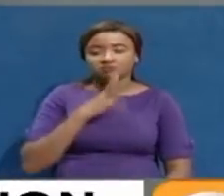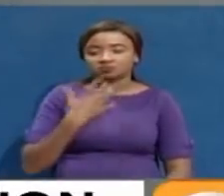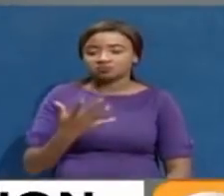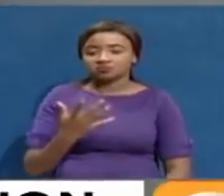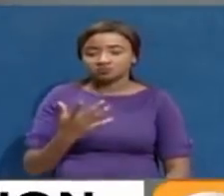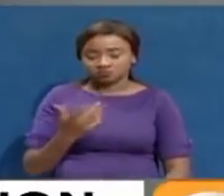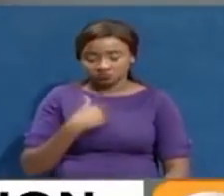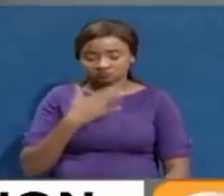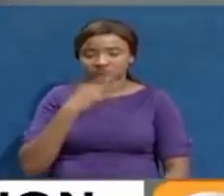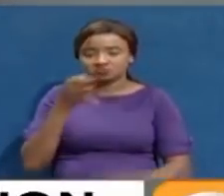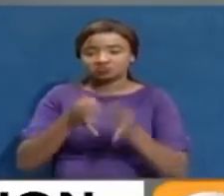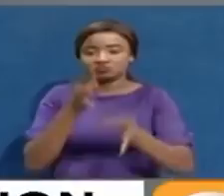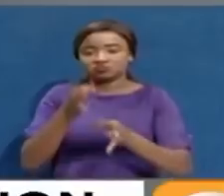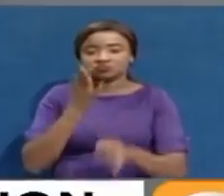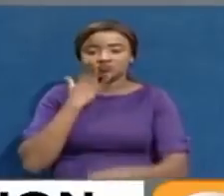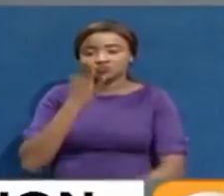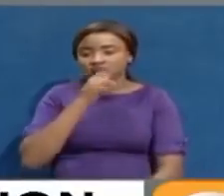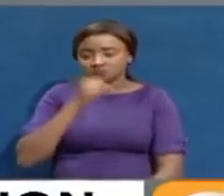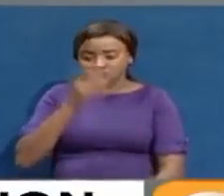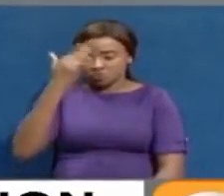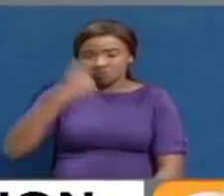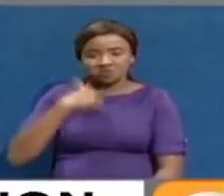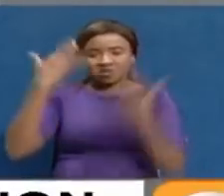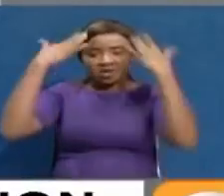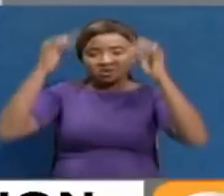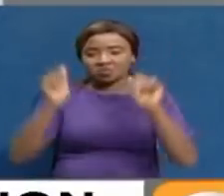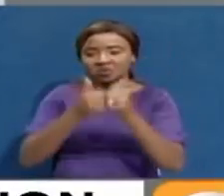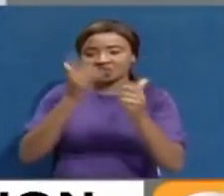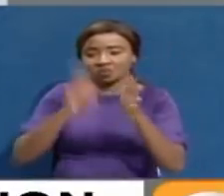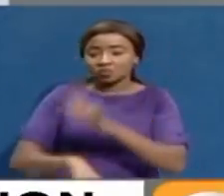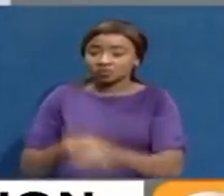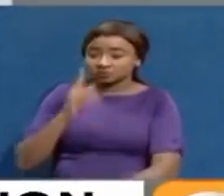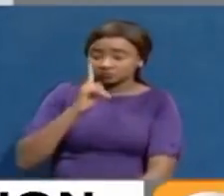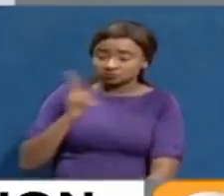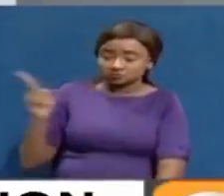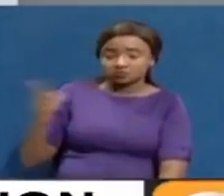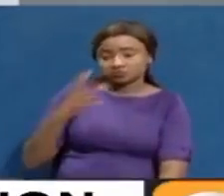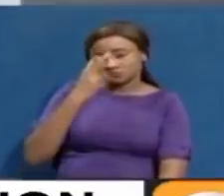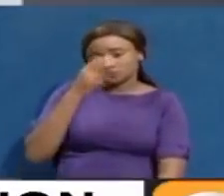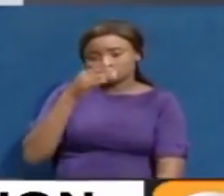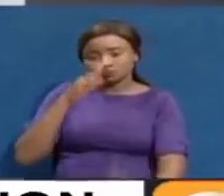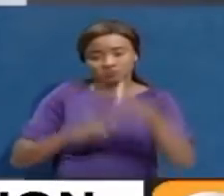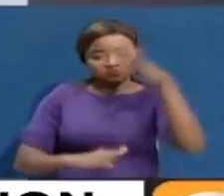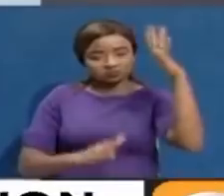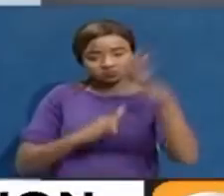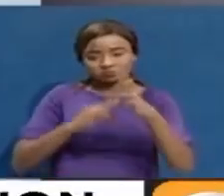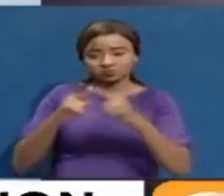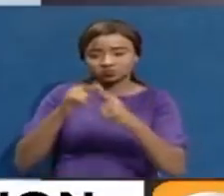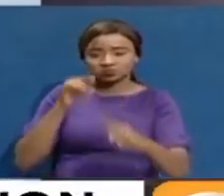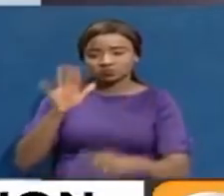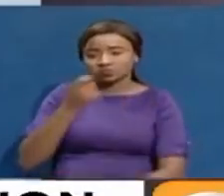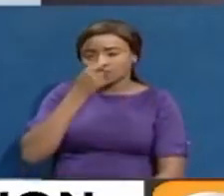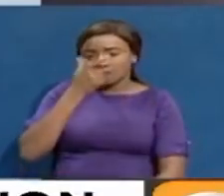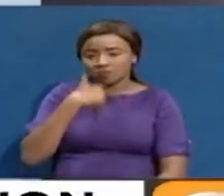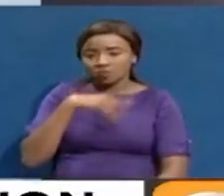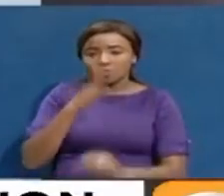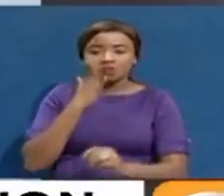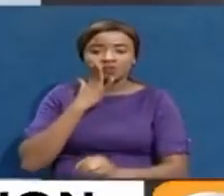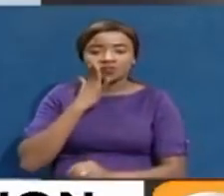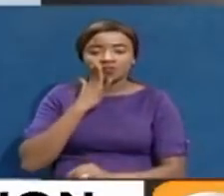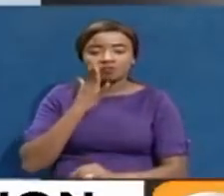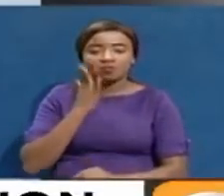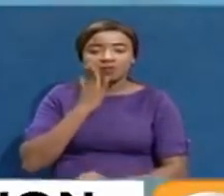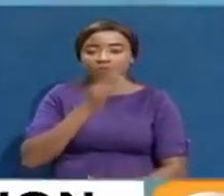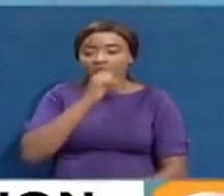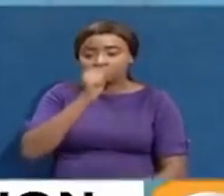I want justice for my grandmother because it's not fair what happened to her, honestly. Mercy Wangari, aged 22 years old, is now being treated as a main suspect in the murder of her 72-year-old